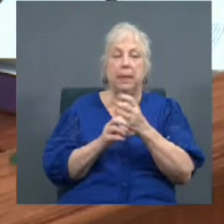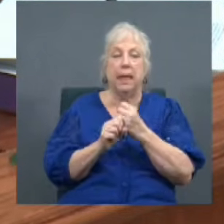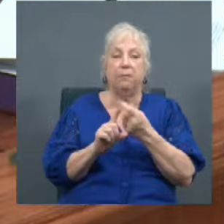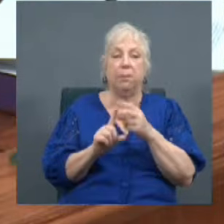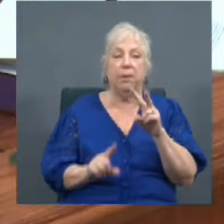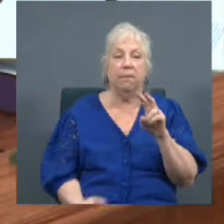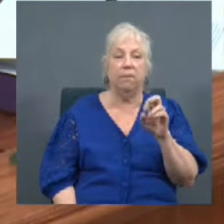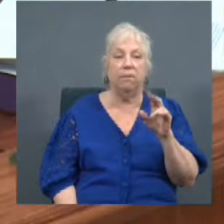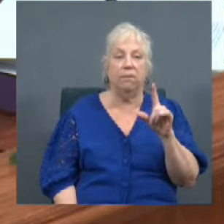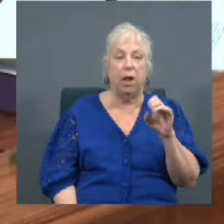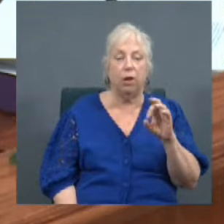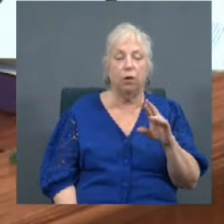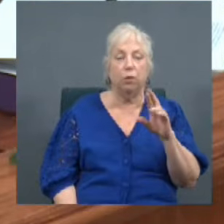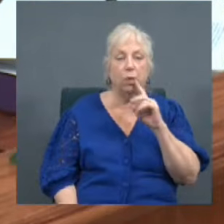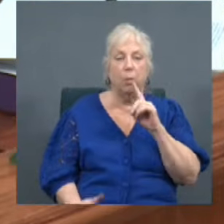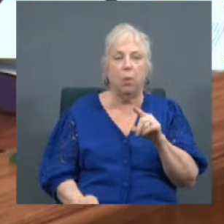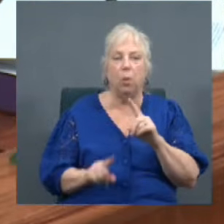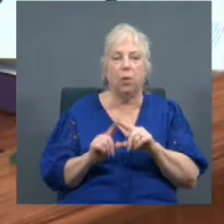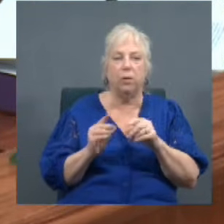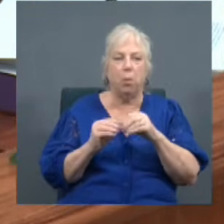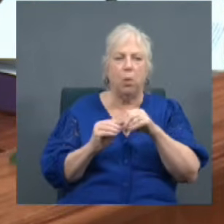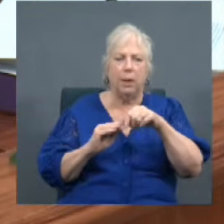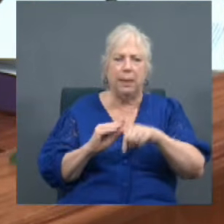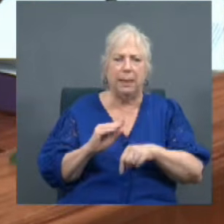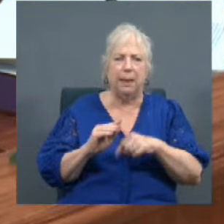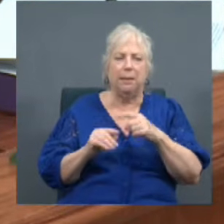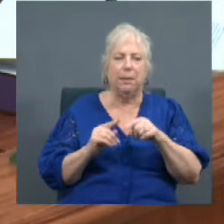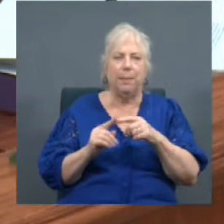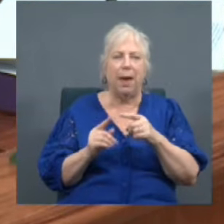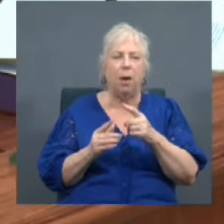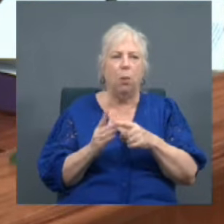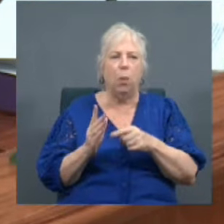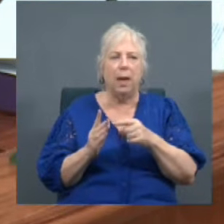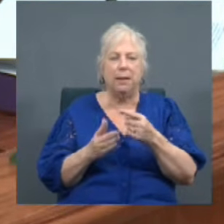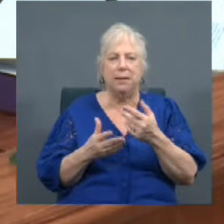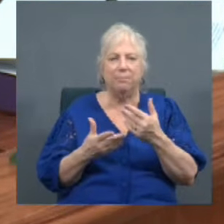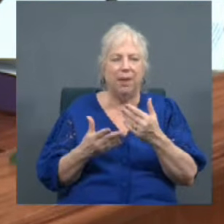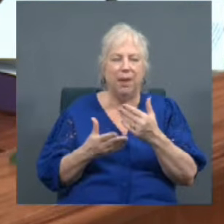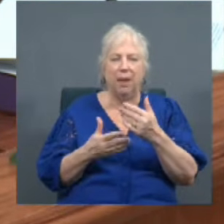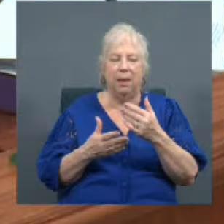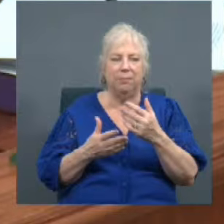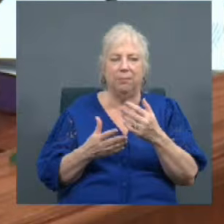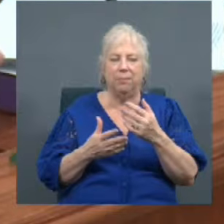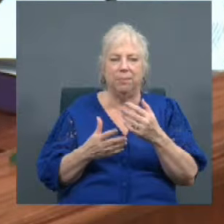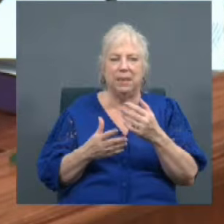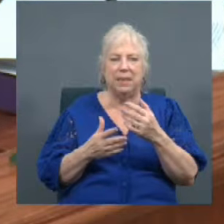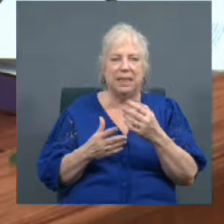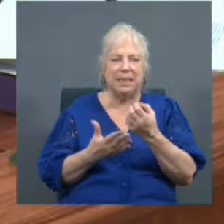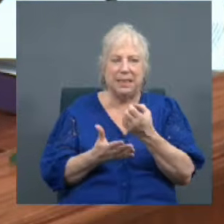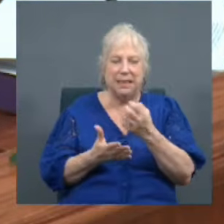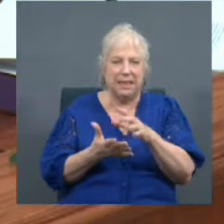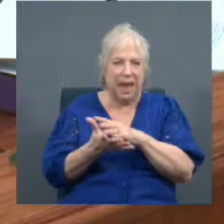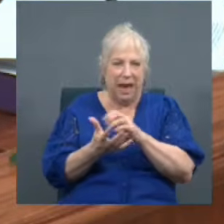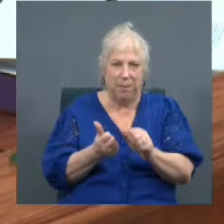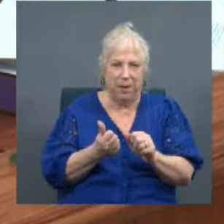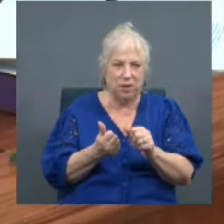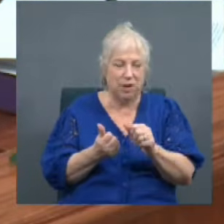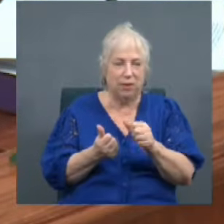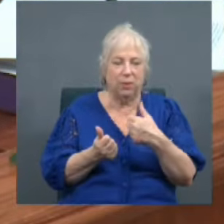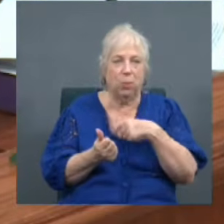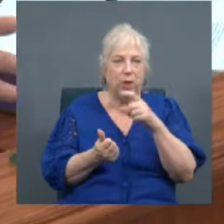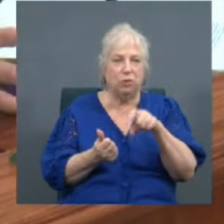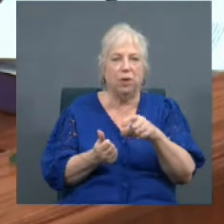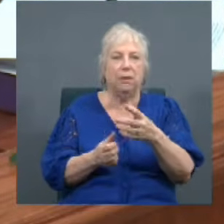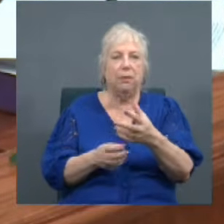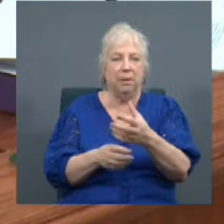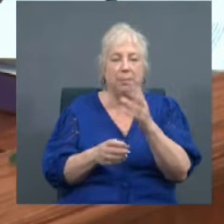more definite as to what element of damages we should be seeking. The way that it was written, it turned out to be sort